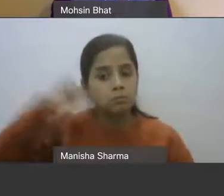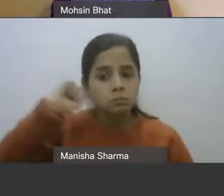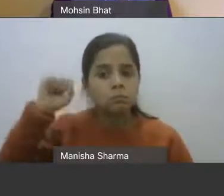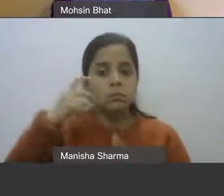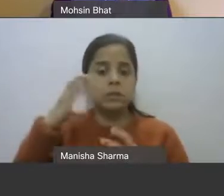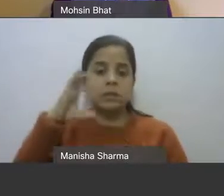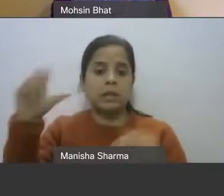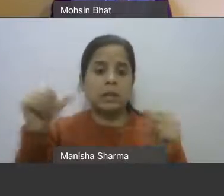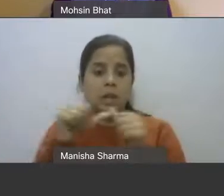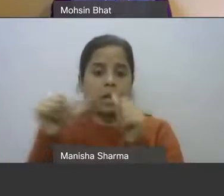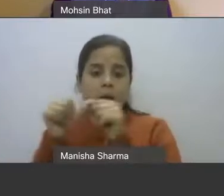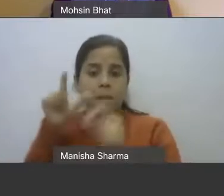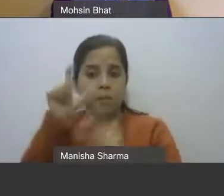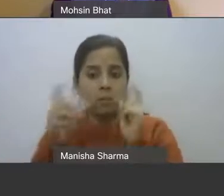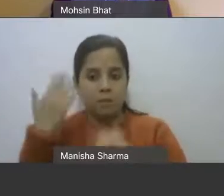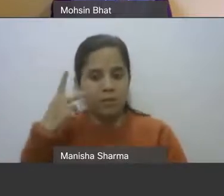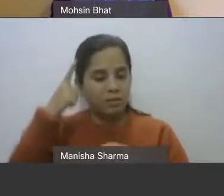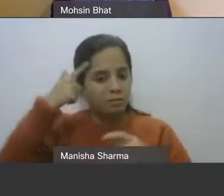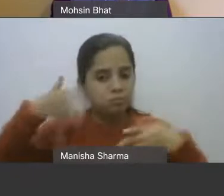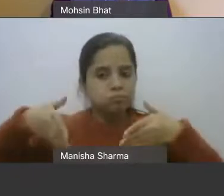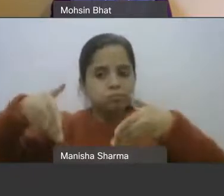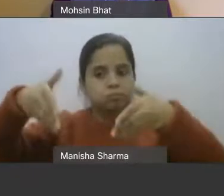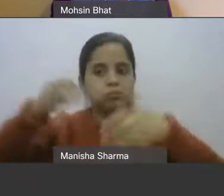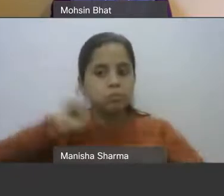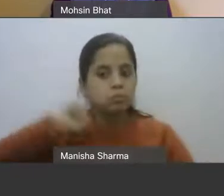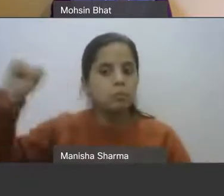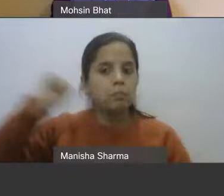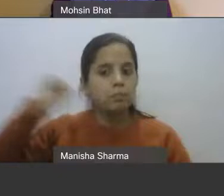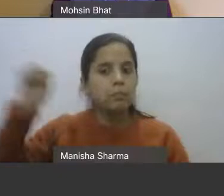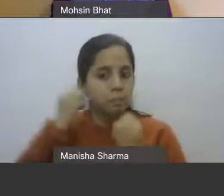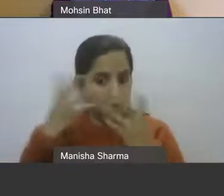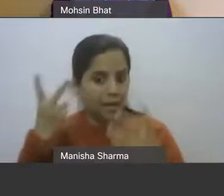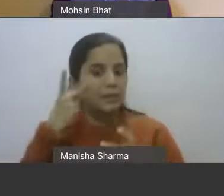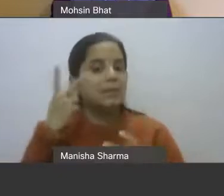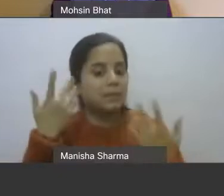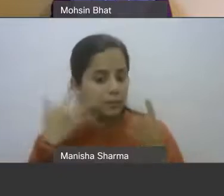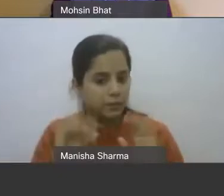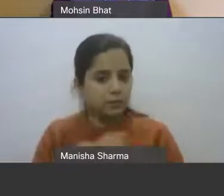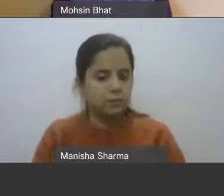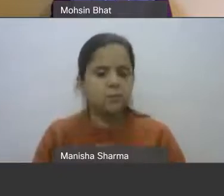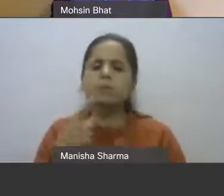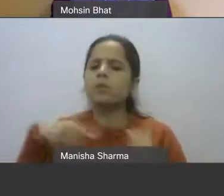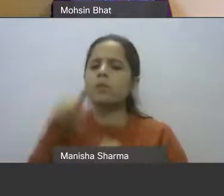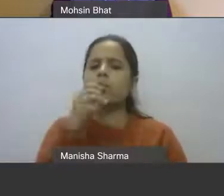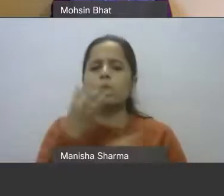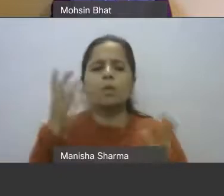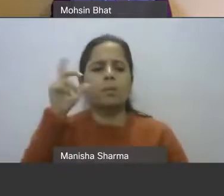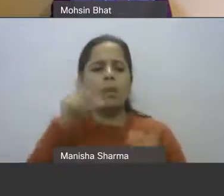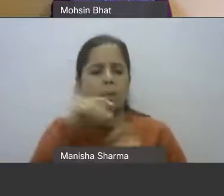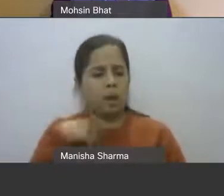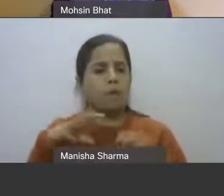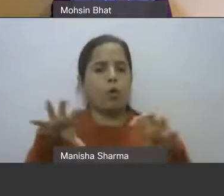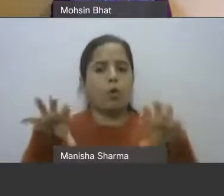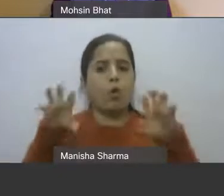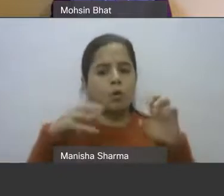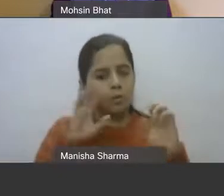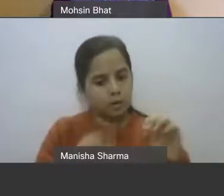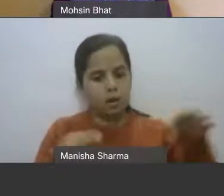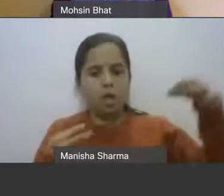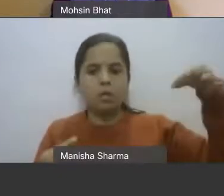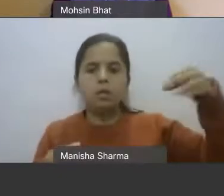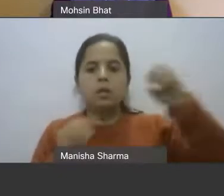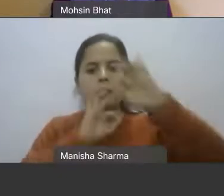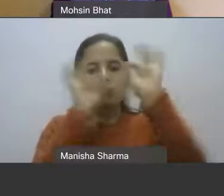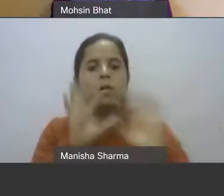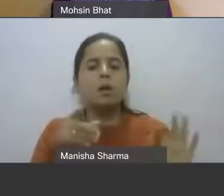the CAA, which we saw in the streets, was, and of course, some of them were, of course, holding the Constitution and holding the preamble, but